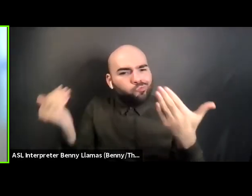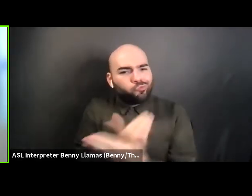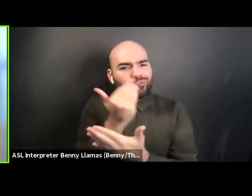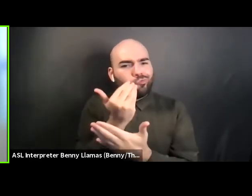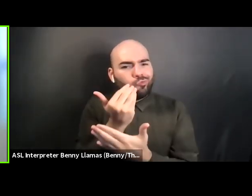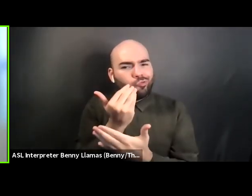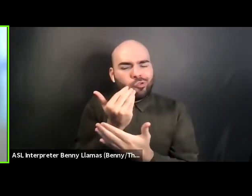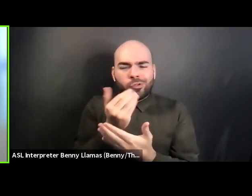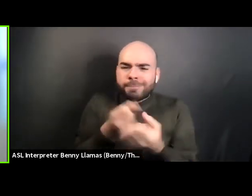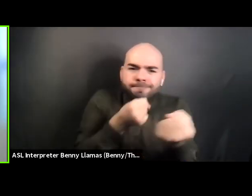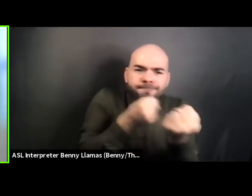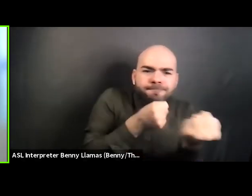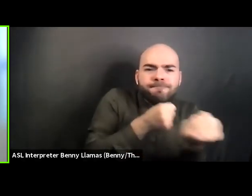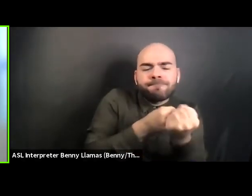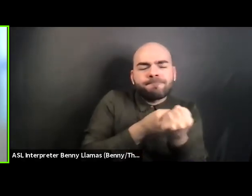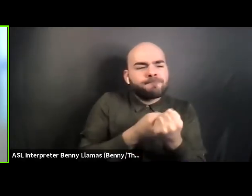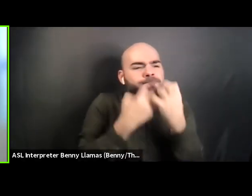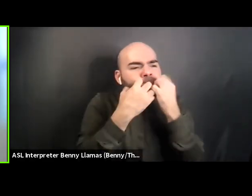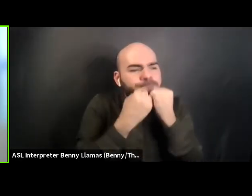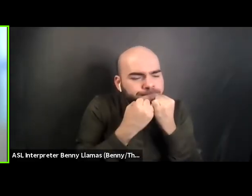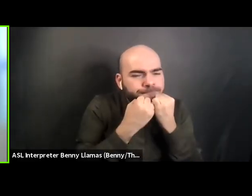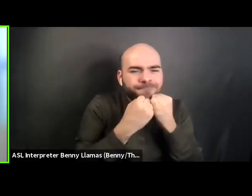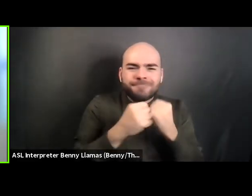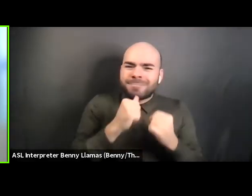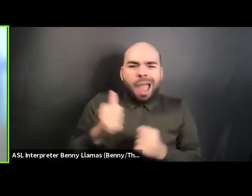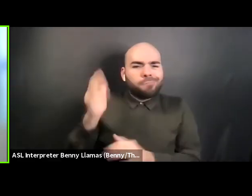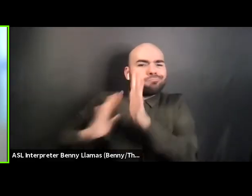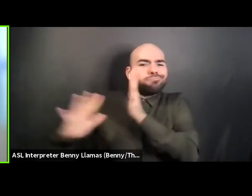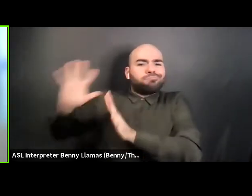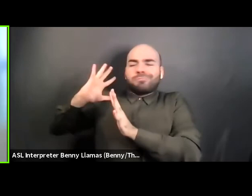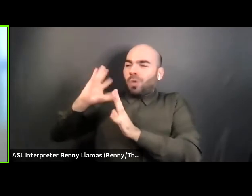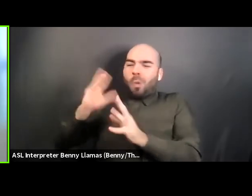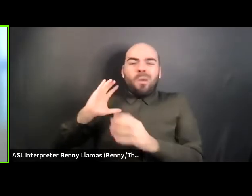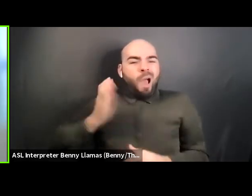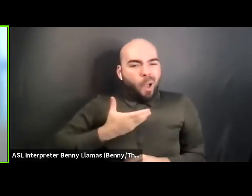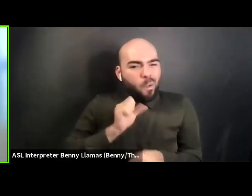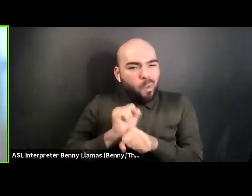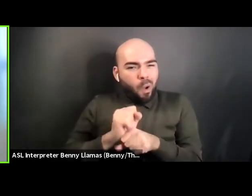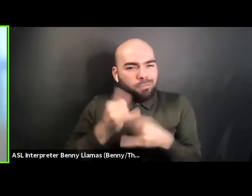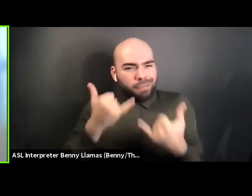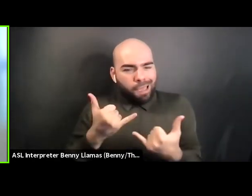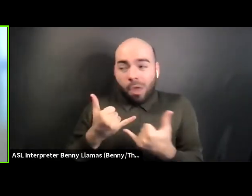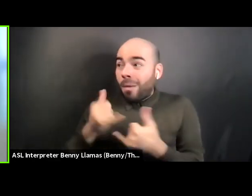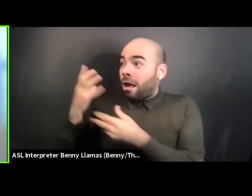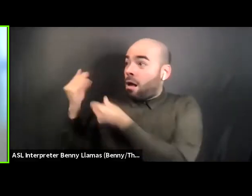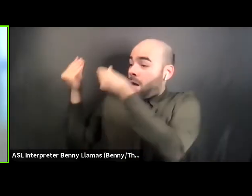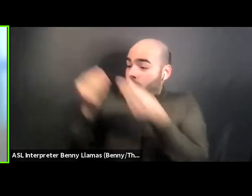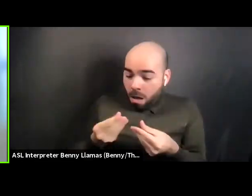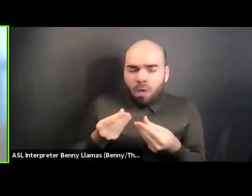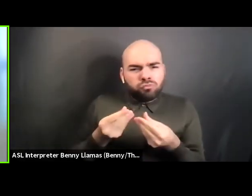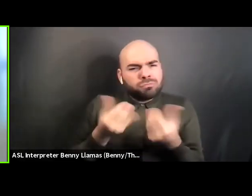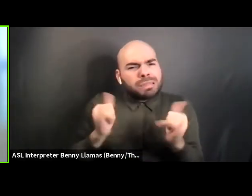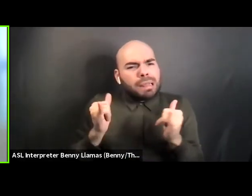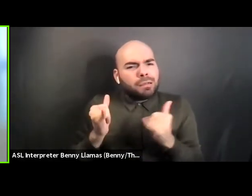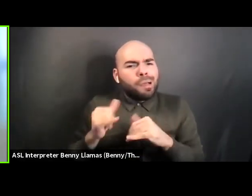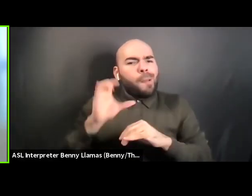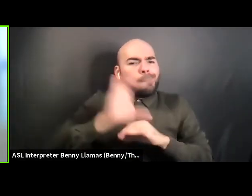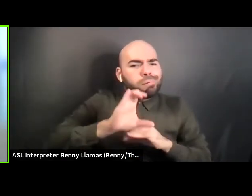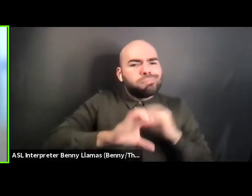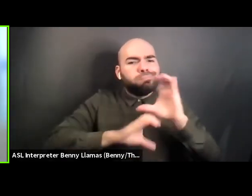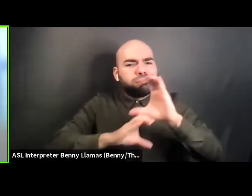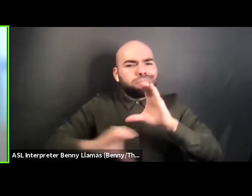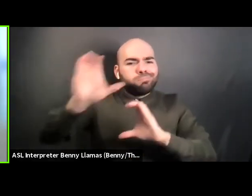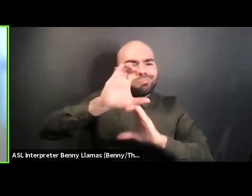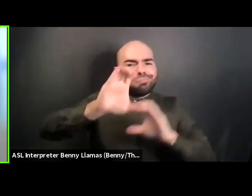elders. In young people's dreams of the future and the work they are doing now, even when dismissed as too young or told these things take